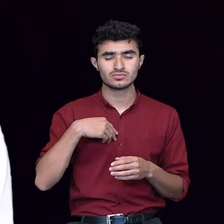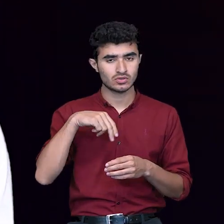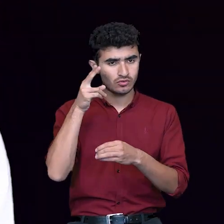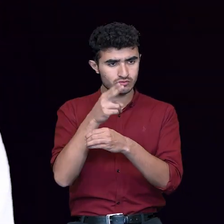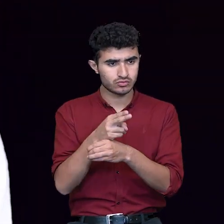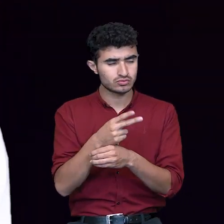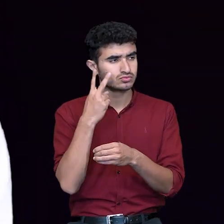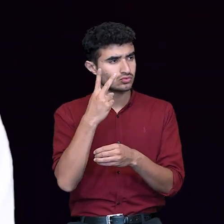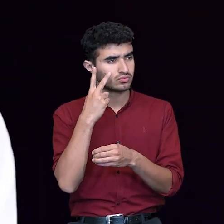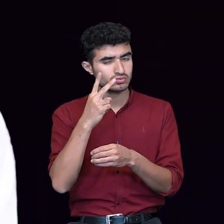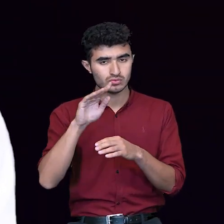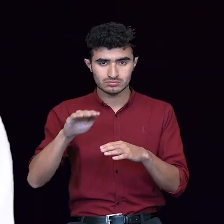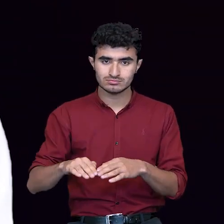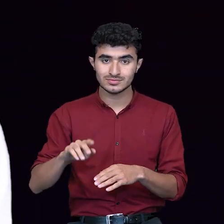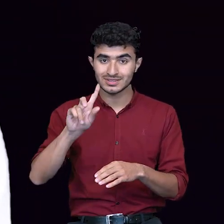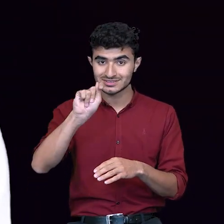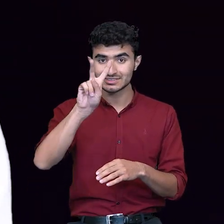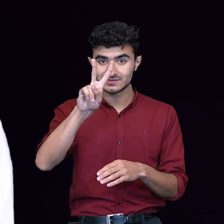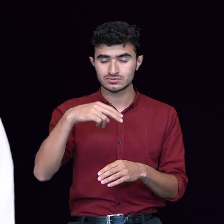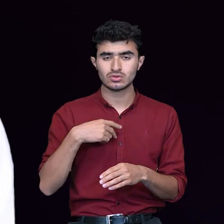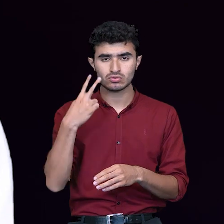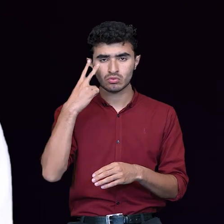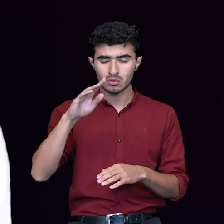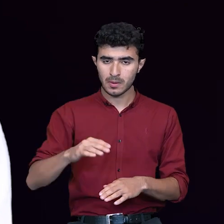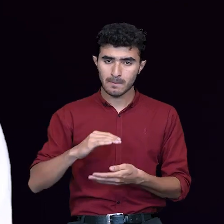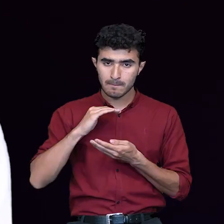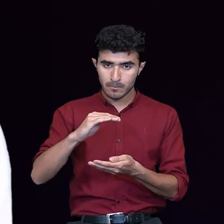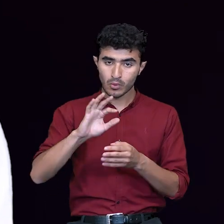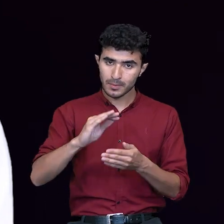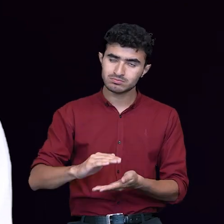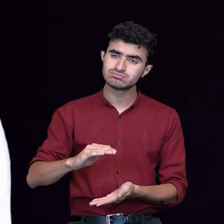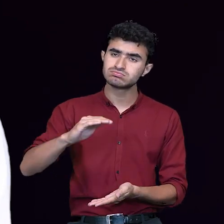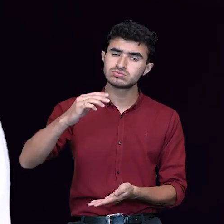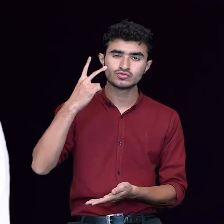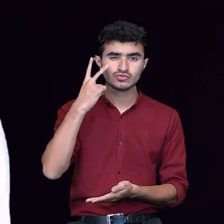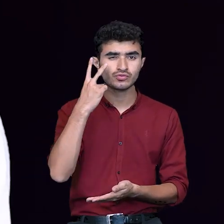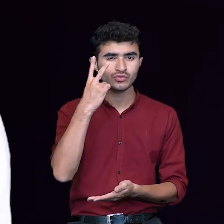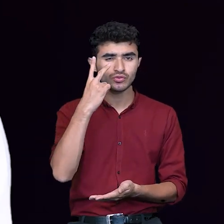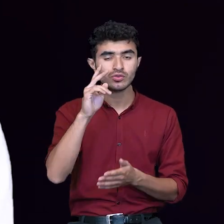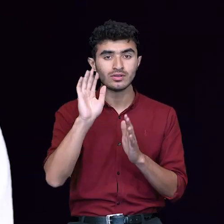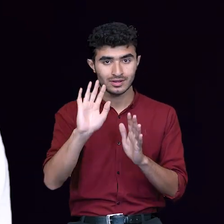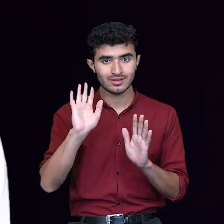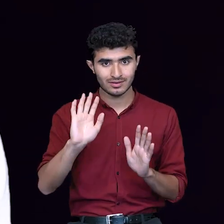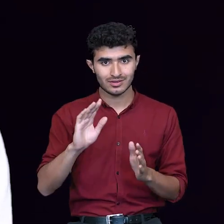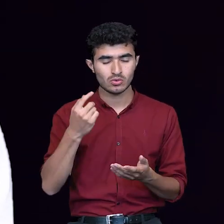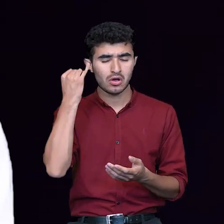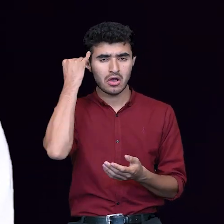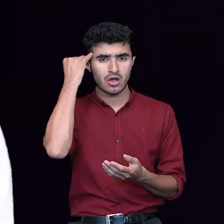in my life, ke you've been watching TV since you were born, so